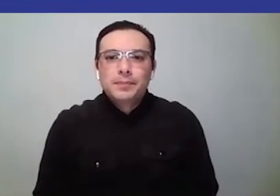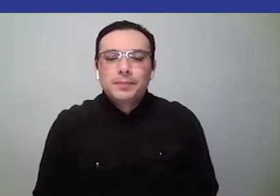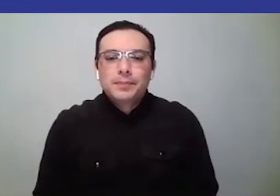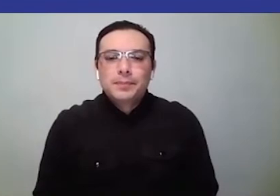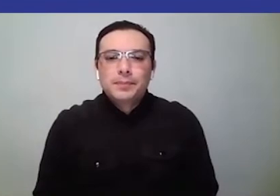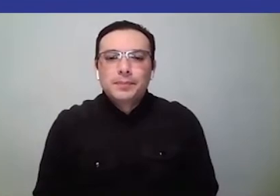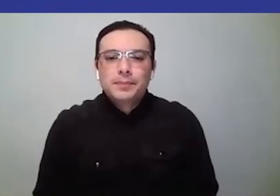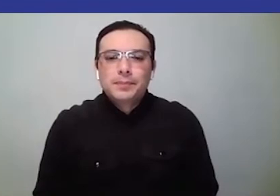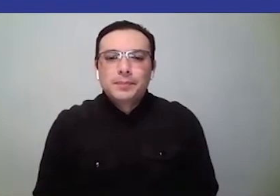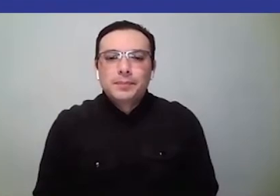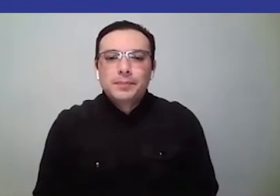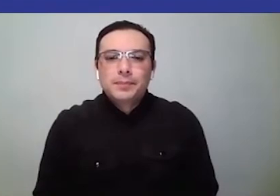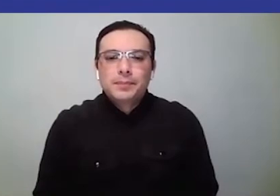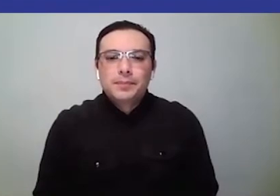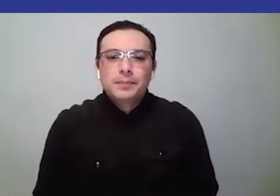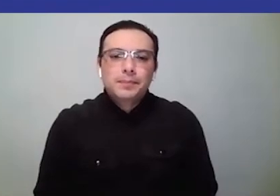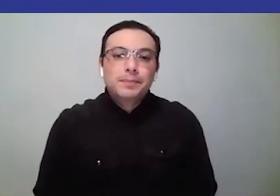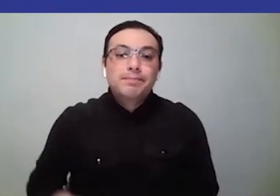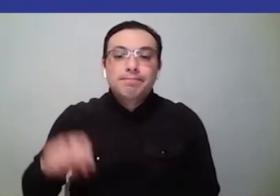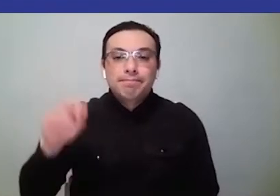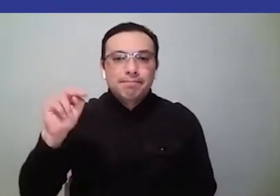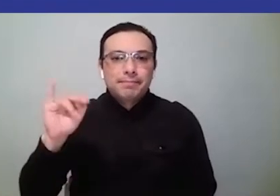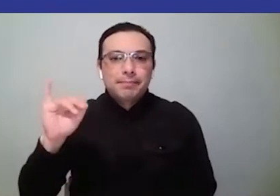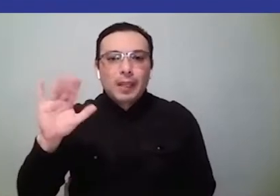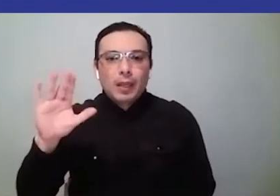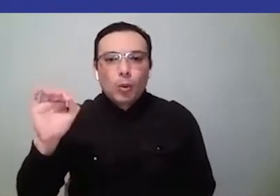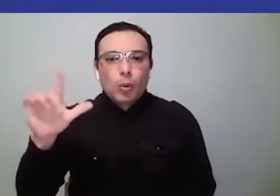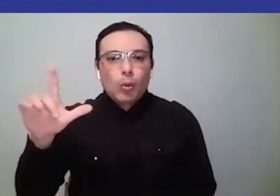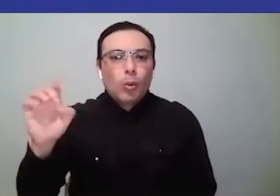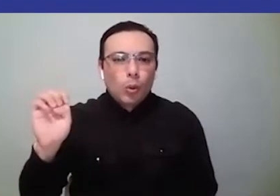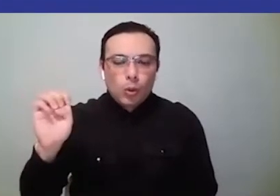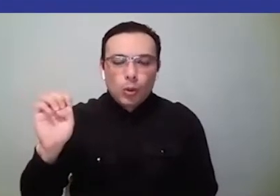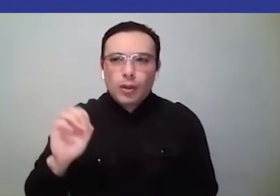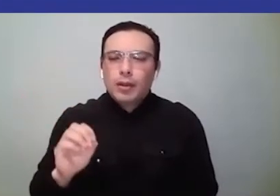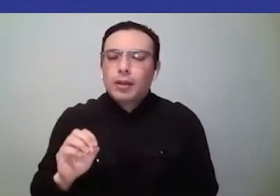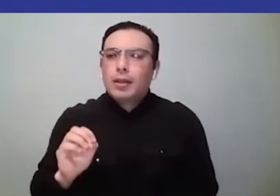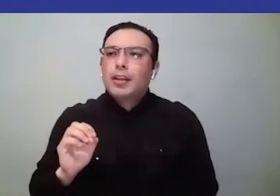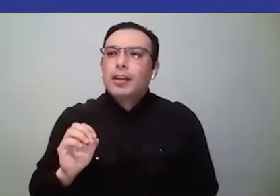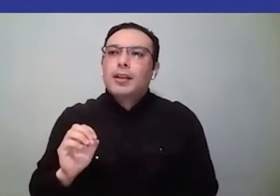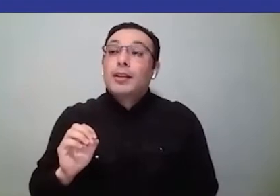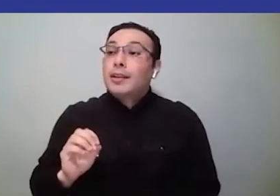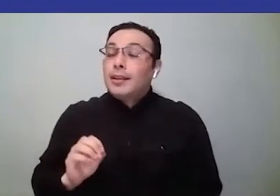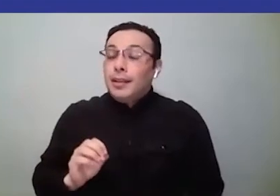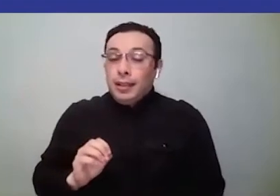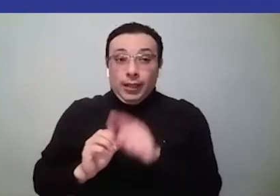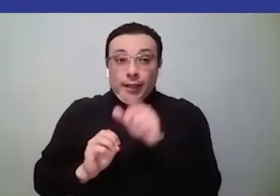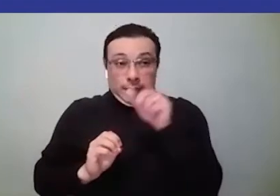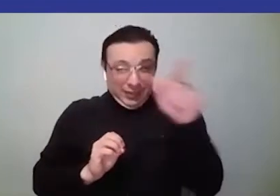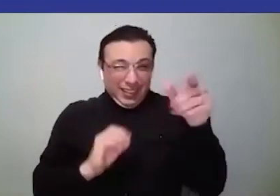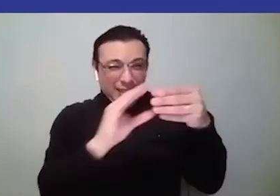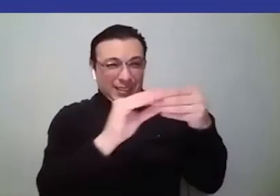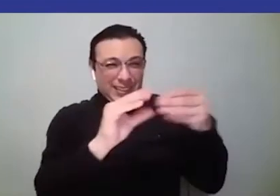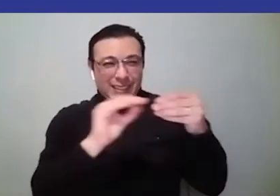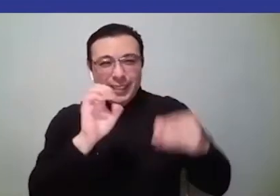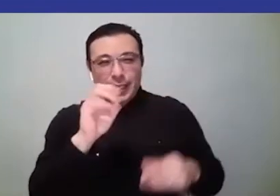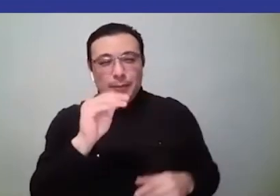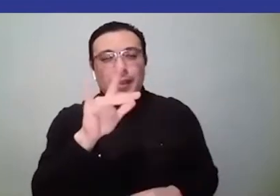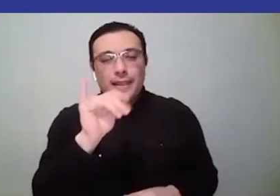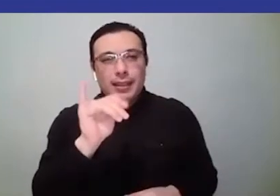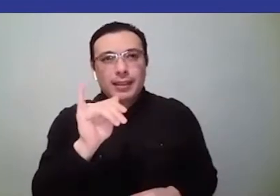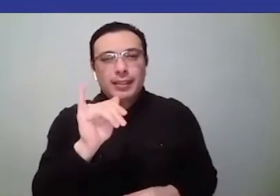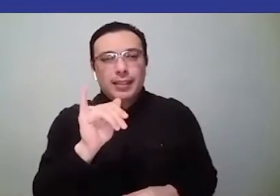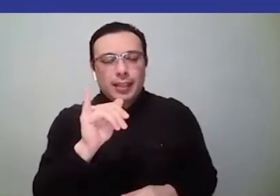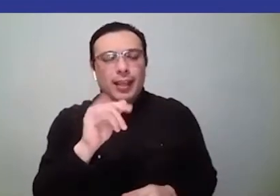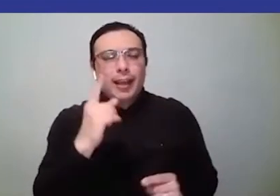I love that too. It makes me think of something we were talking about the other day, which is how, specifically around